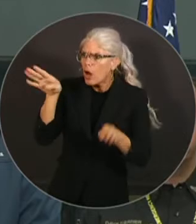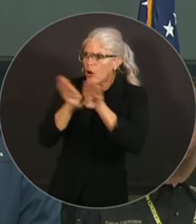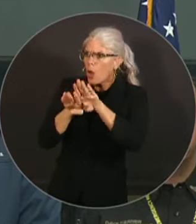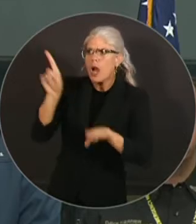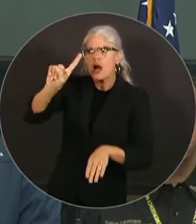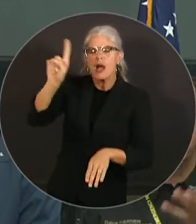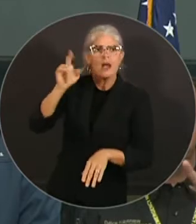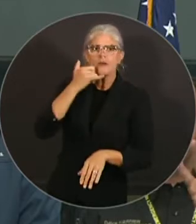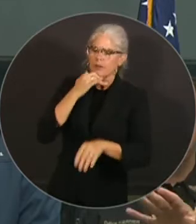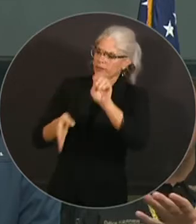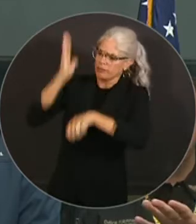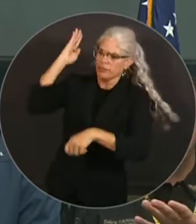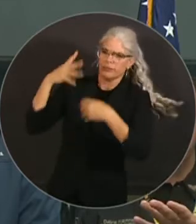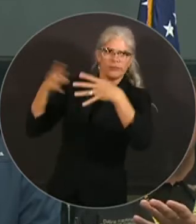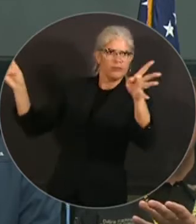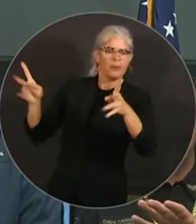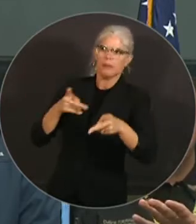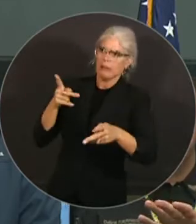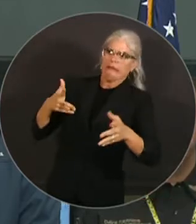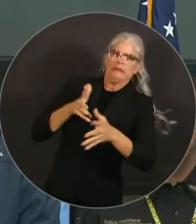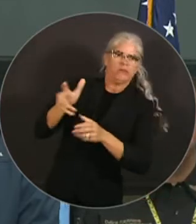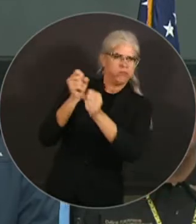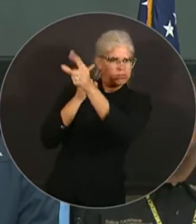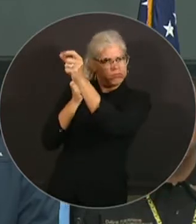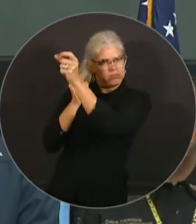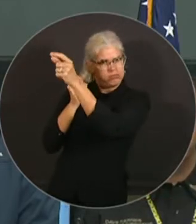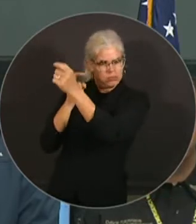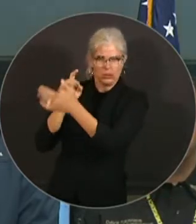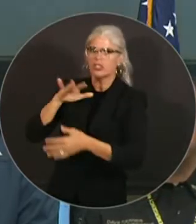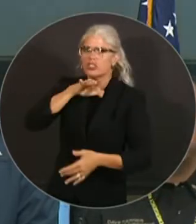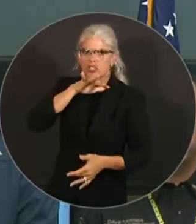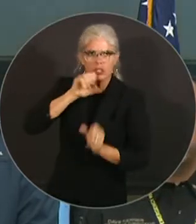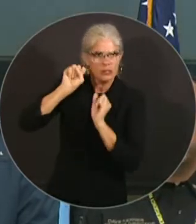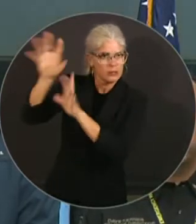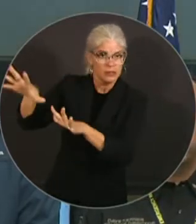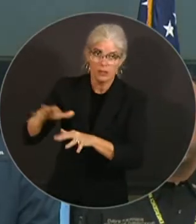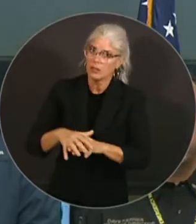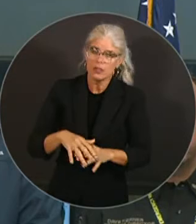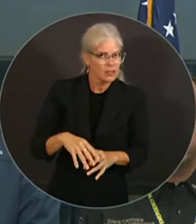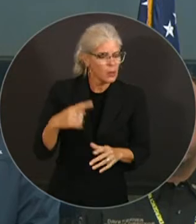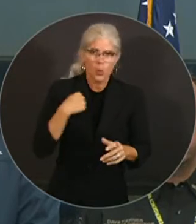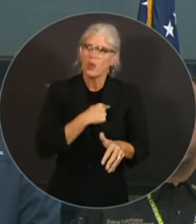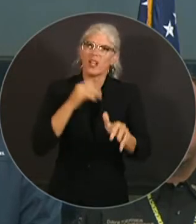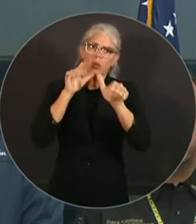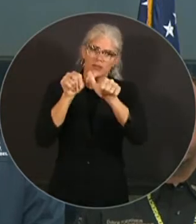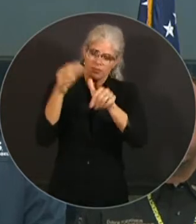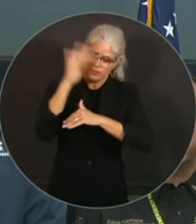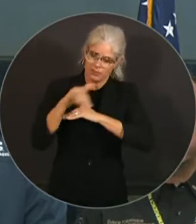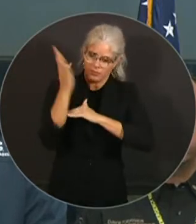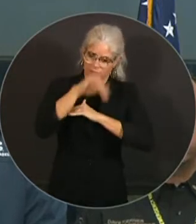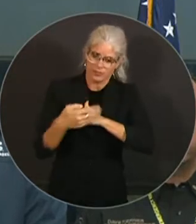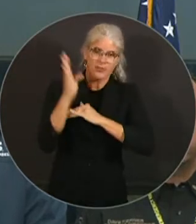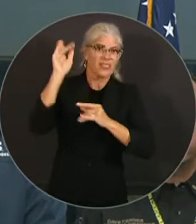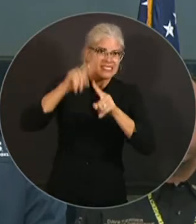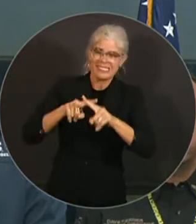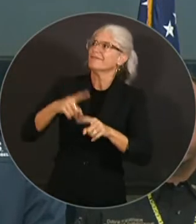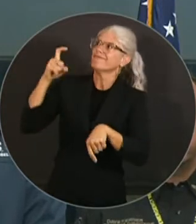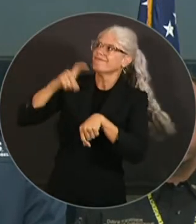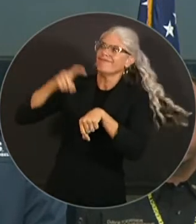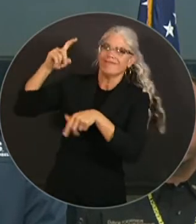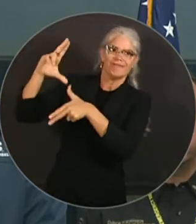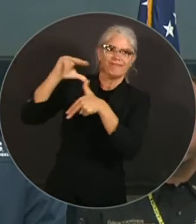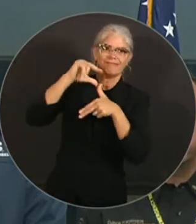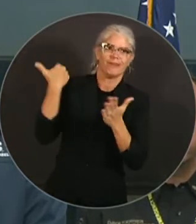let's keep this going until it's no longer safe to do so. We're also coordinating the evacuation of pets from